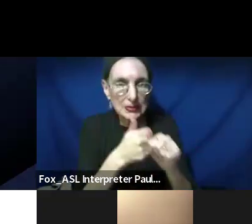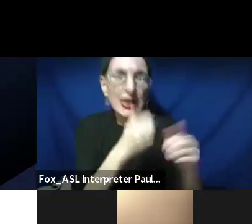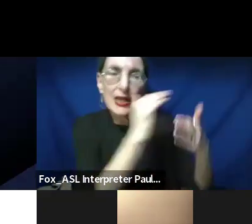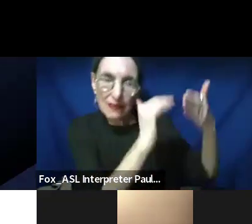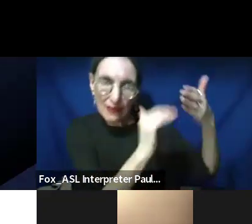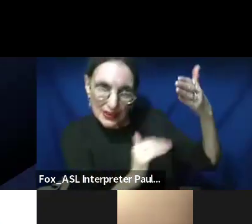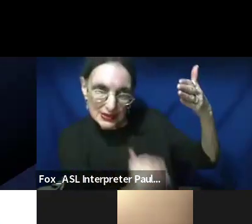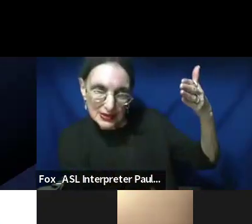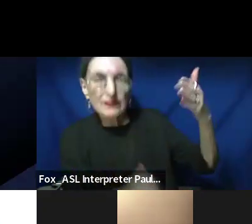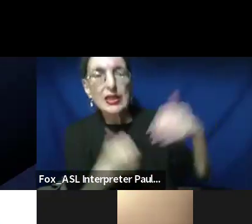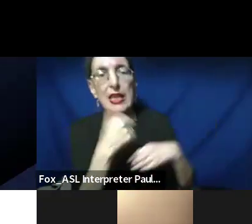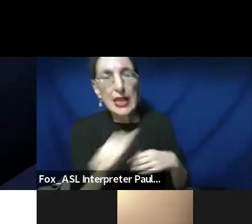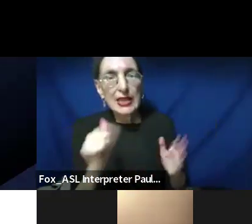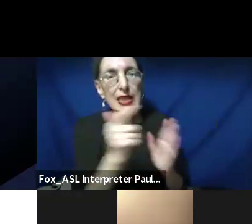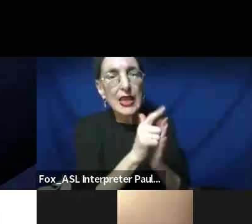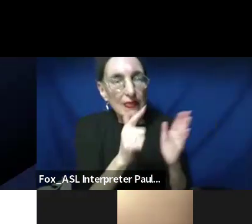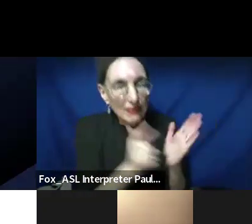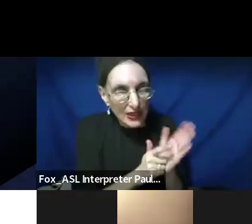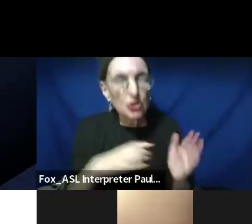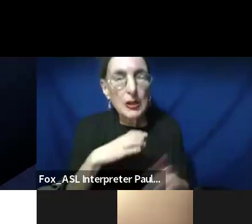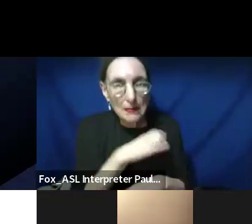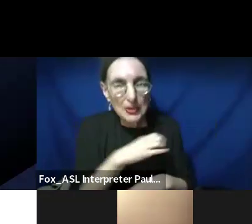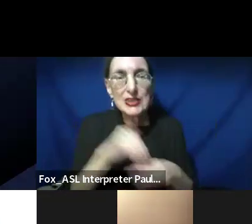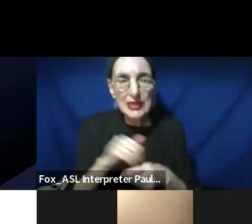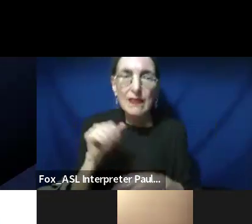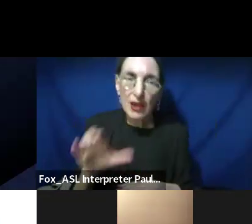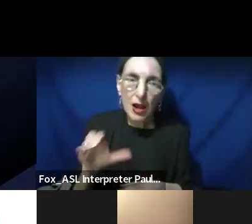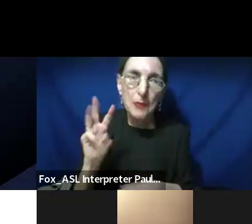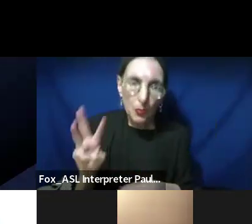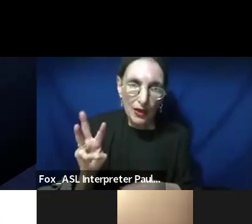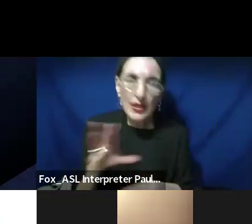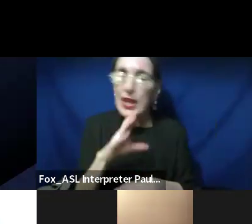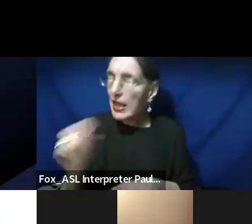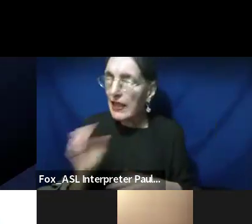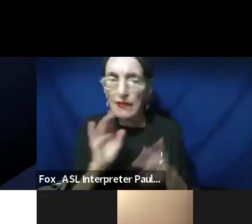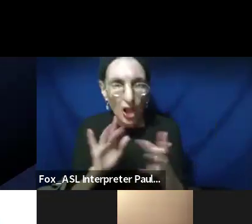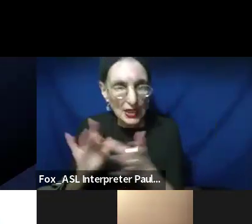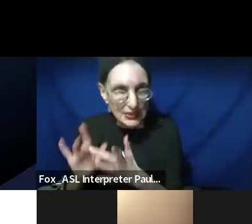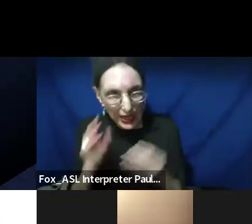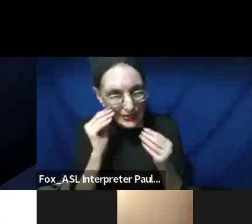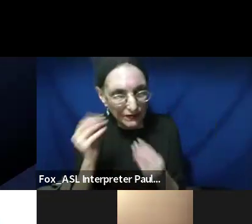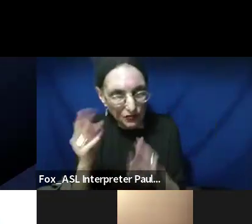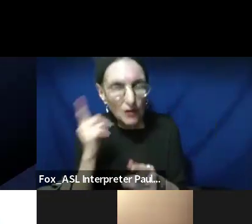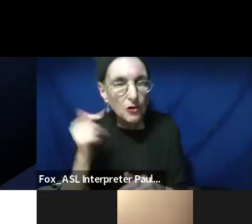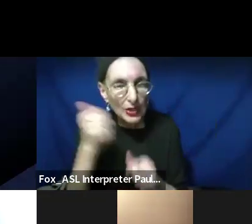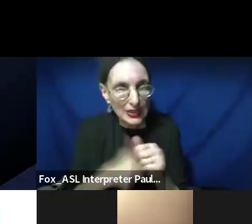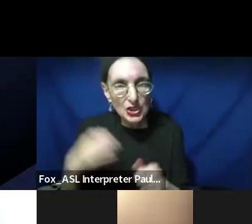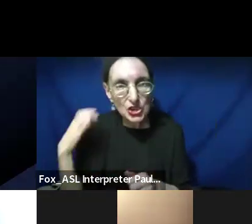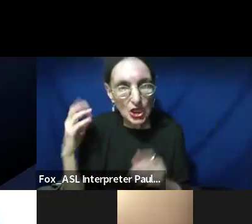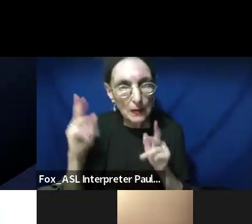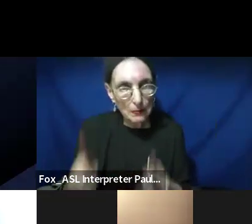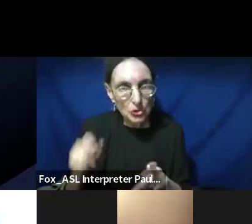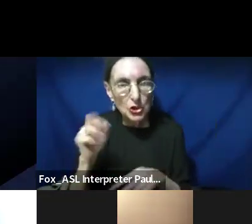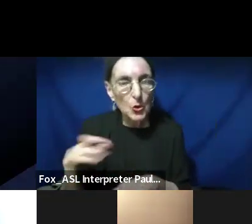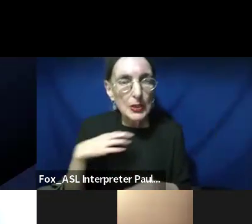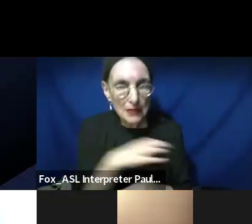of any legal commissions in the Commonwealth and the contact information of each of those chairpersons or